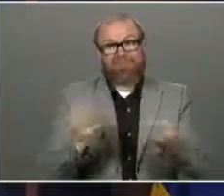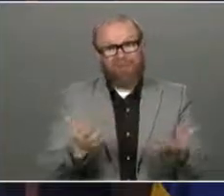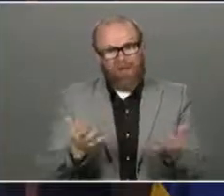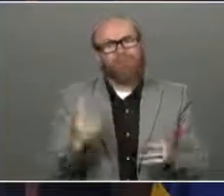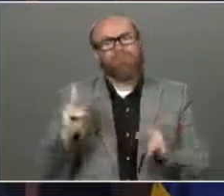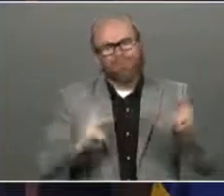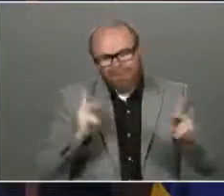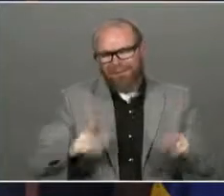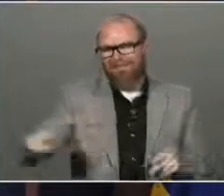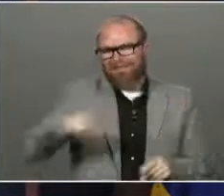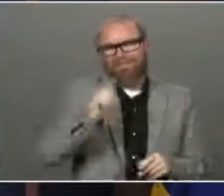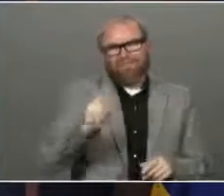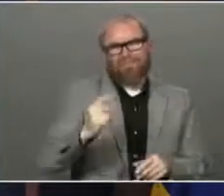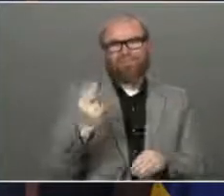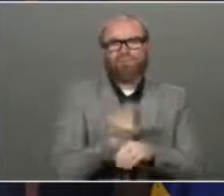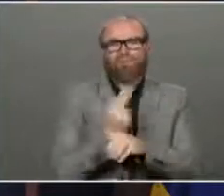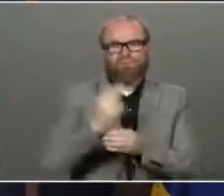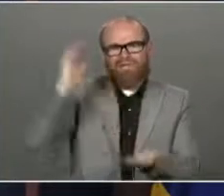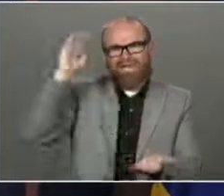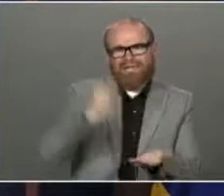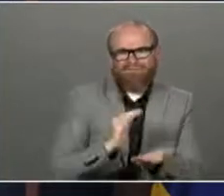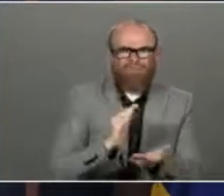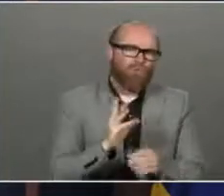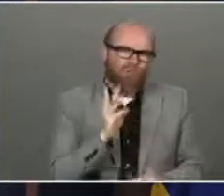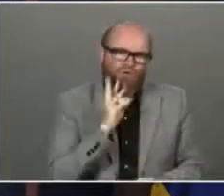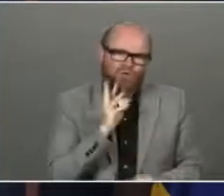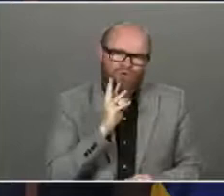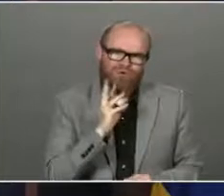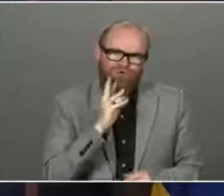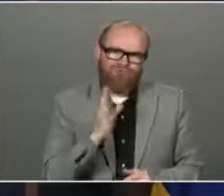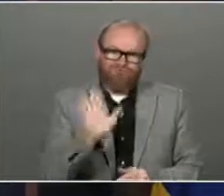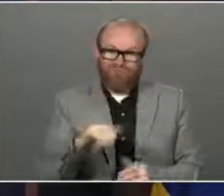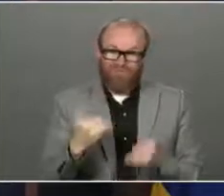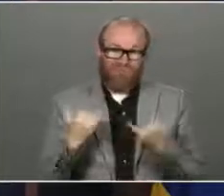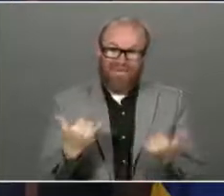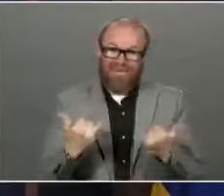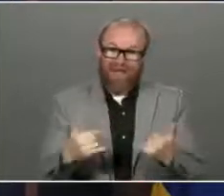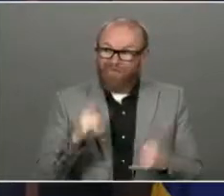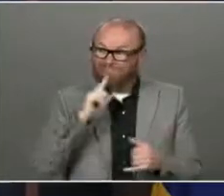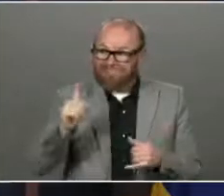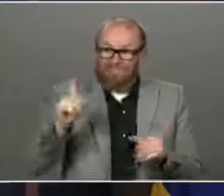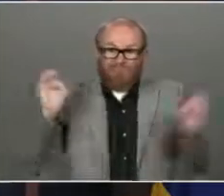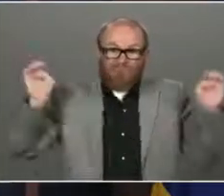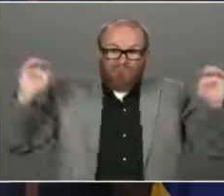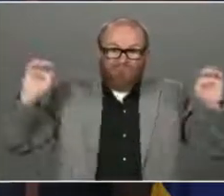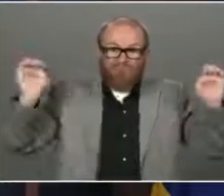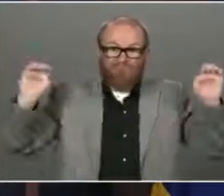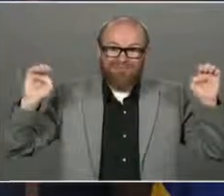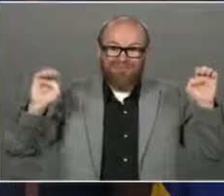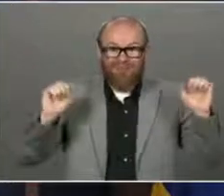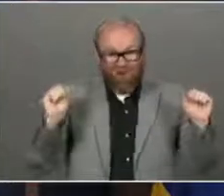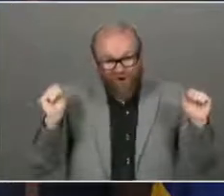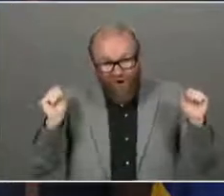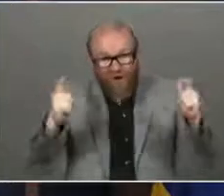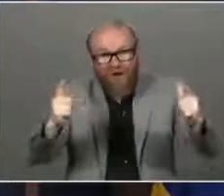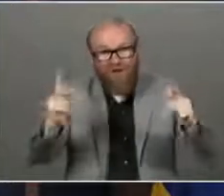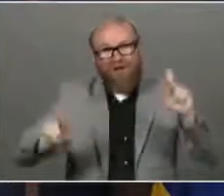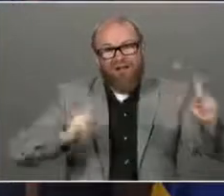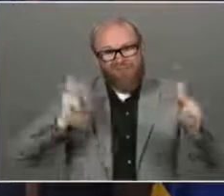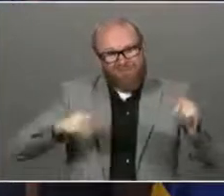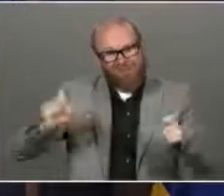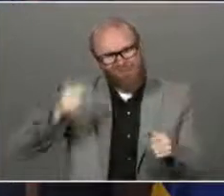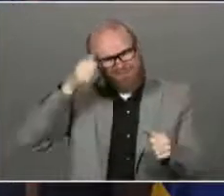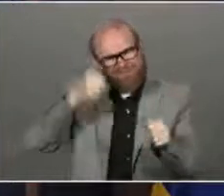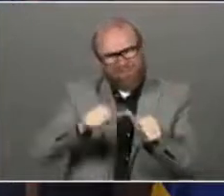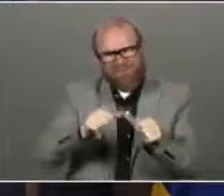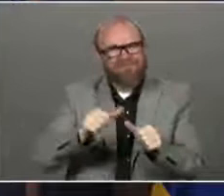the citizens of the state that this is an emergency situation, that we all have to be thinking